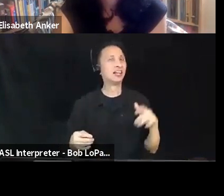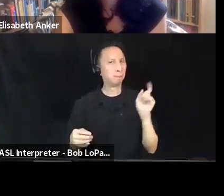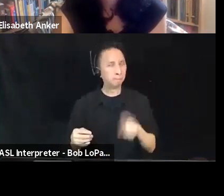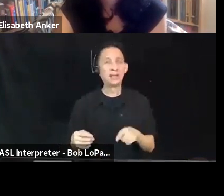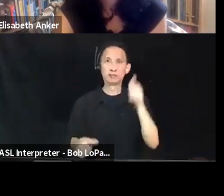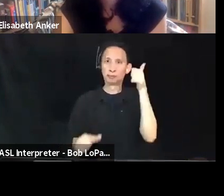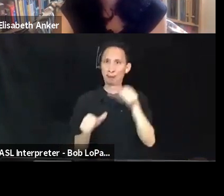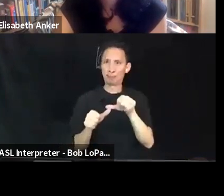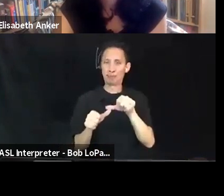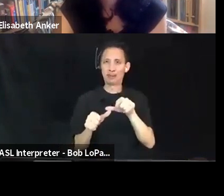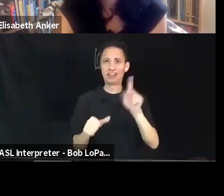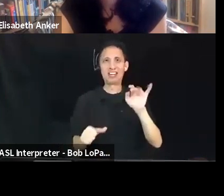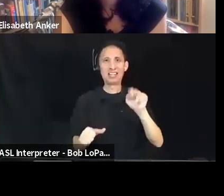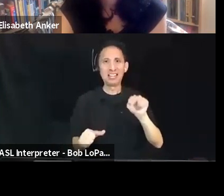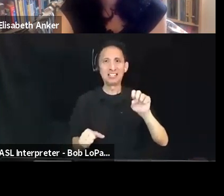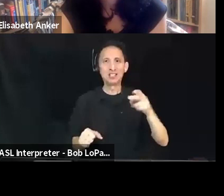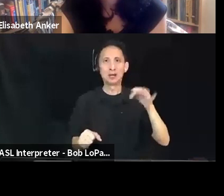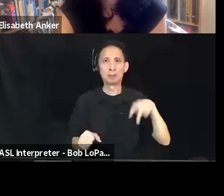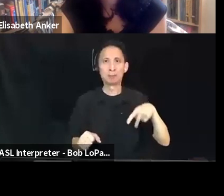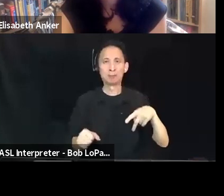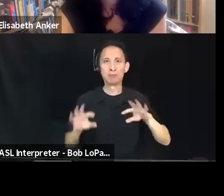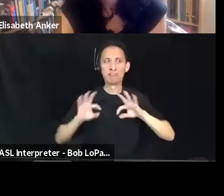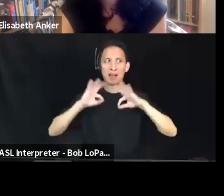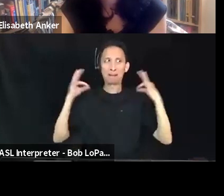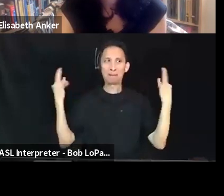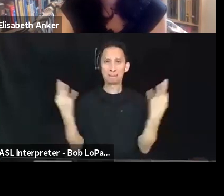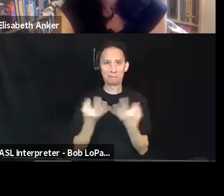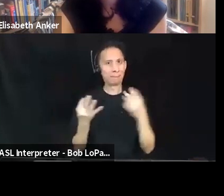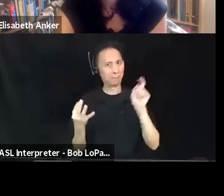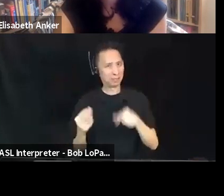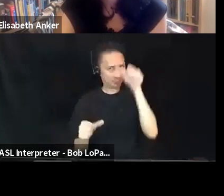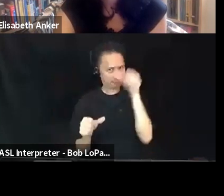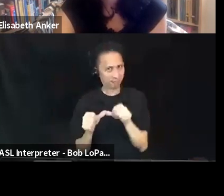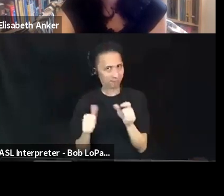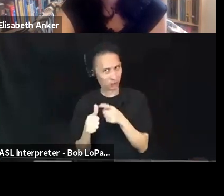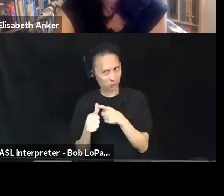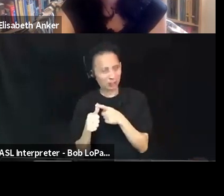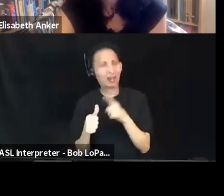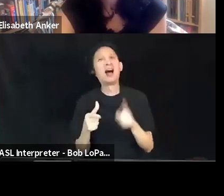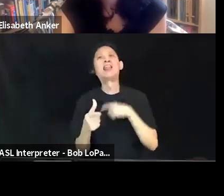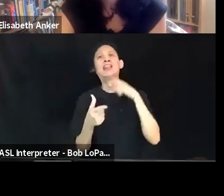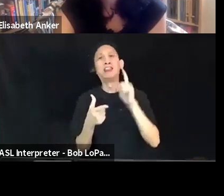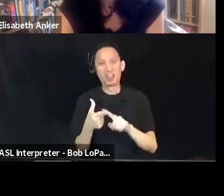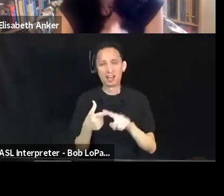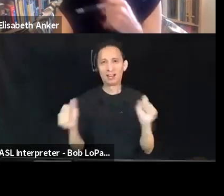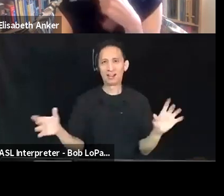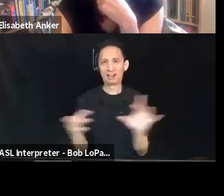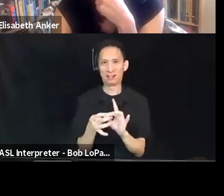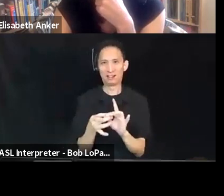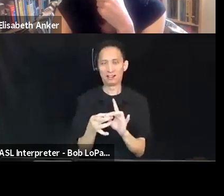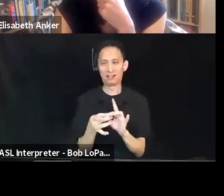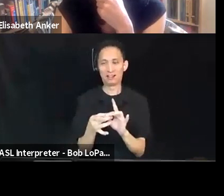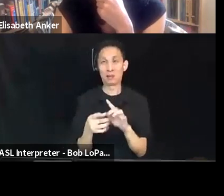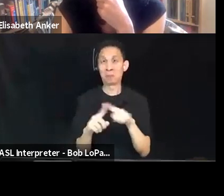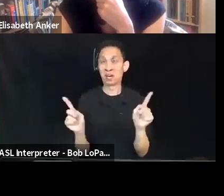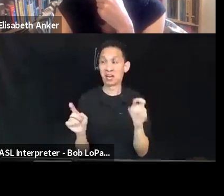that idea of reconciliation. But the question then becomes, you know, reconciliation on whose terms, or